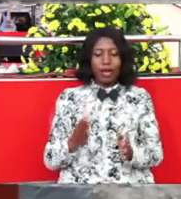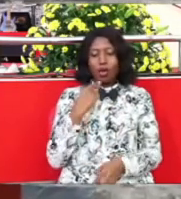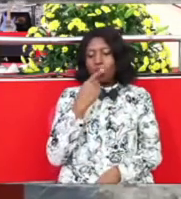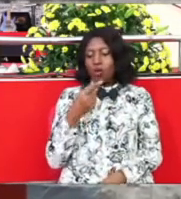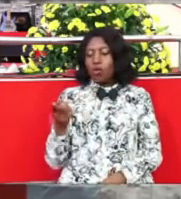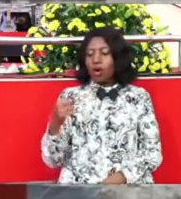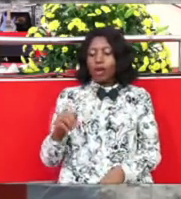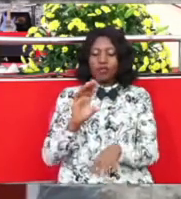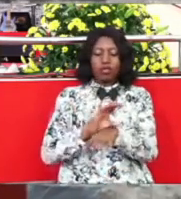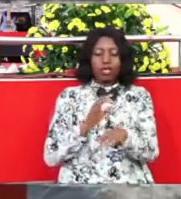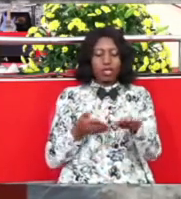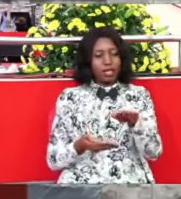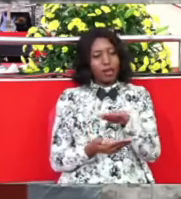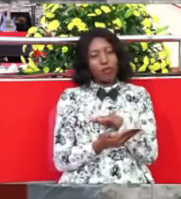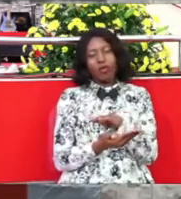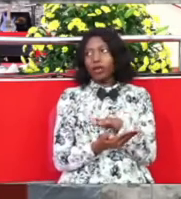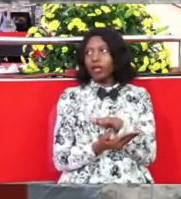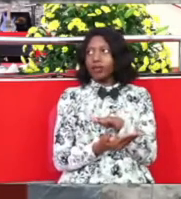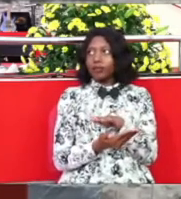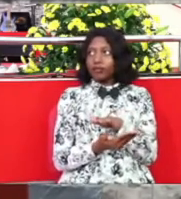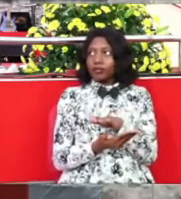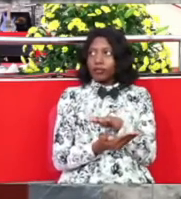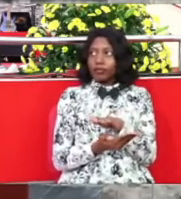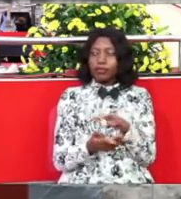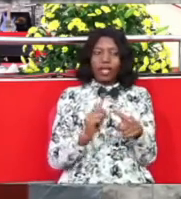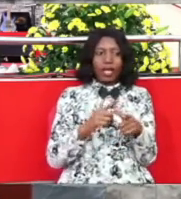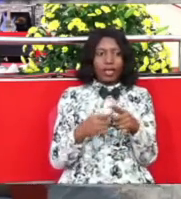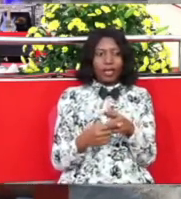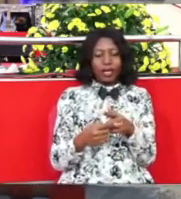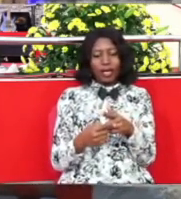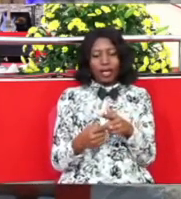anayekuja kanisani asubuhi. And maybe attends Bible study.